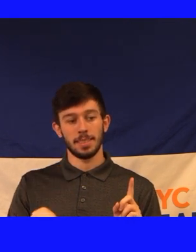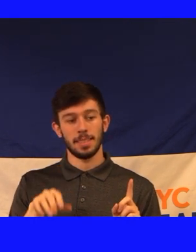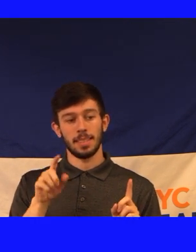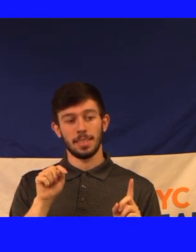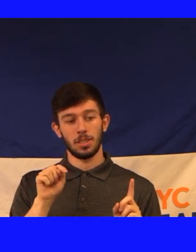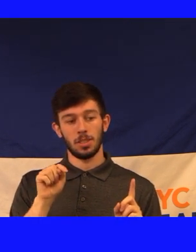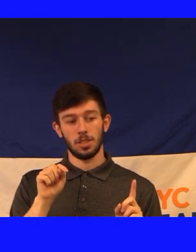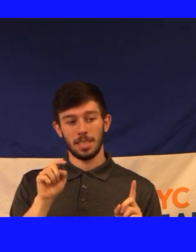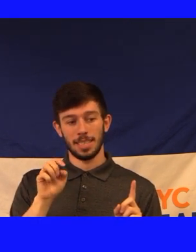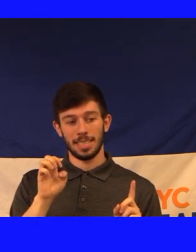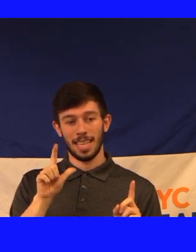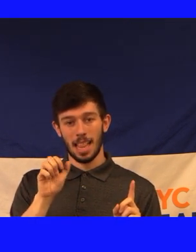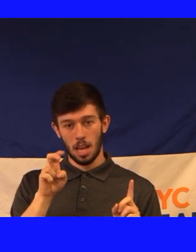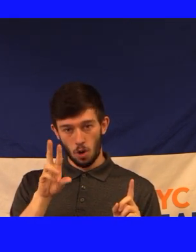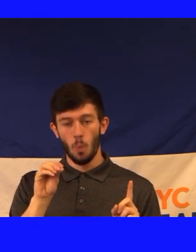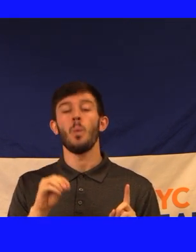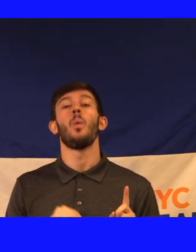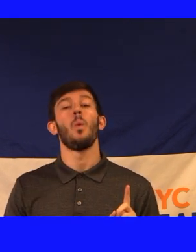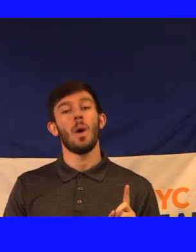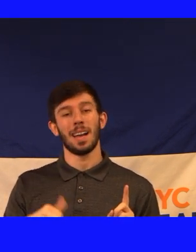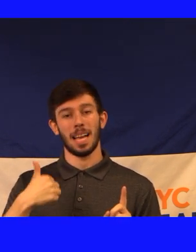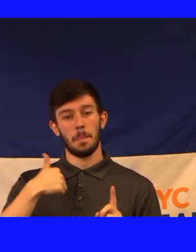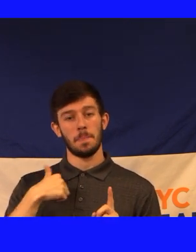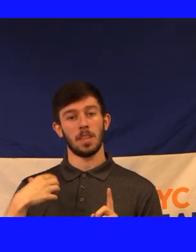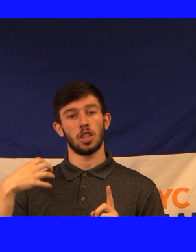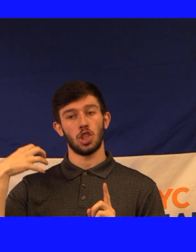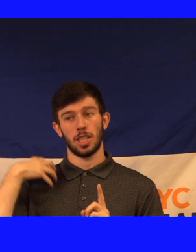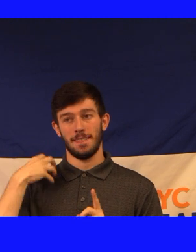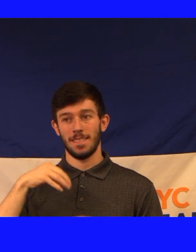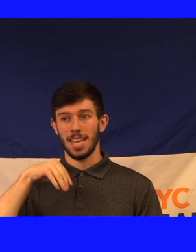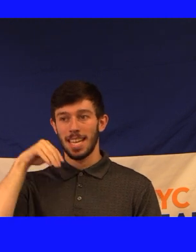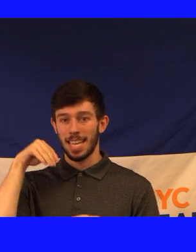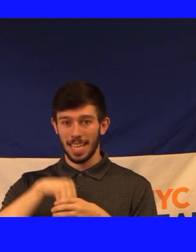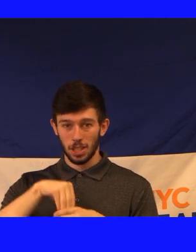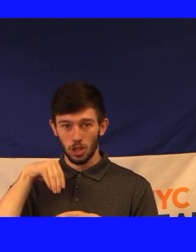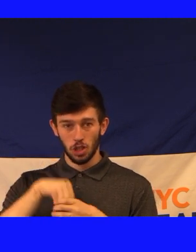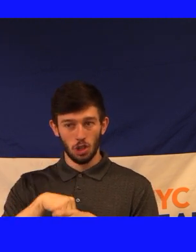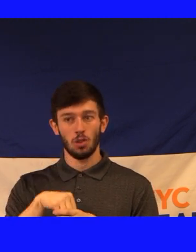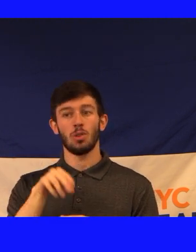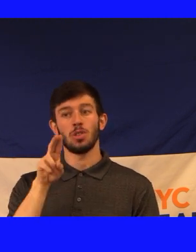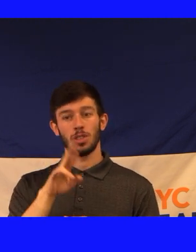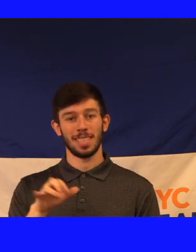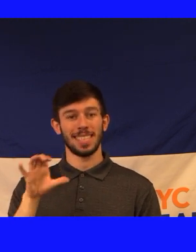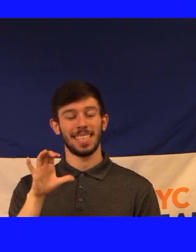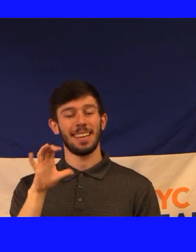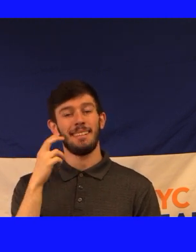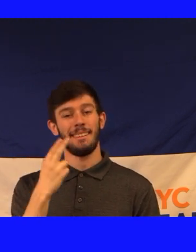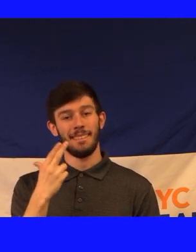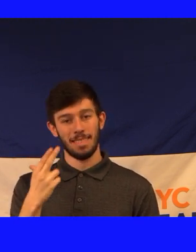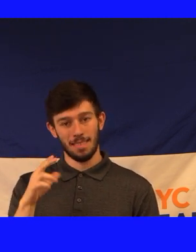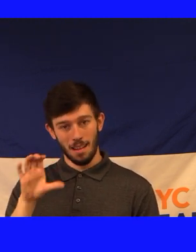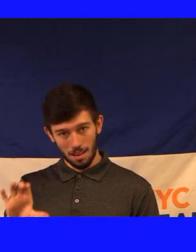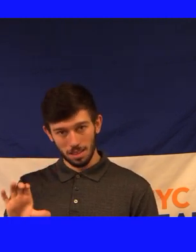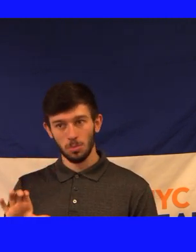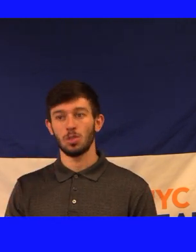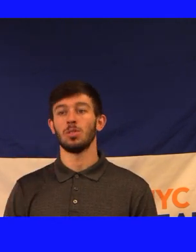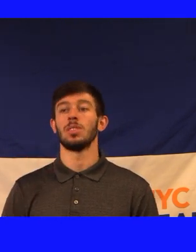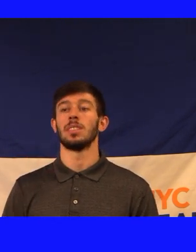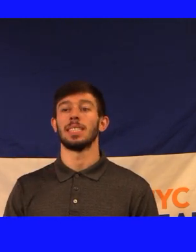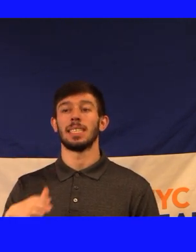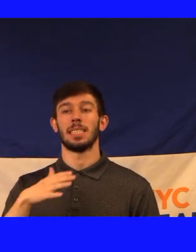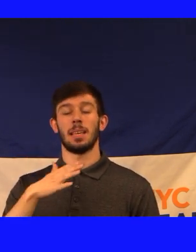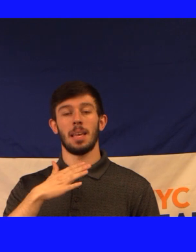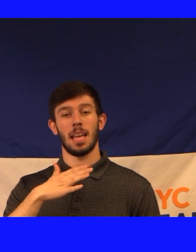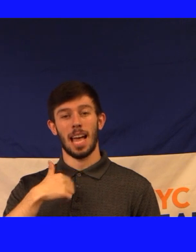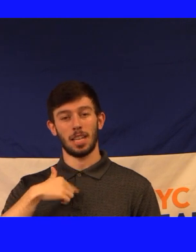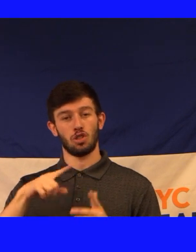Thank you. This is Chris Delano, the Chief Internal Auditor of New York City Health and Hospitals. I'll start my briefing